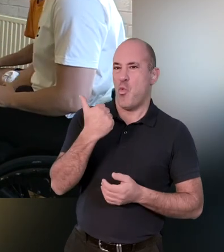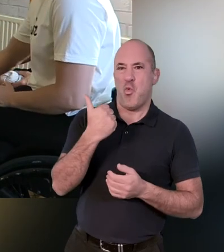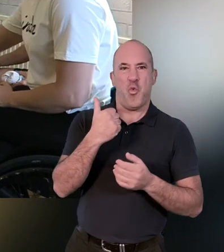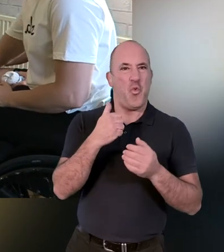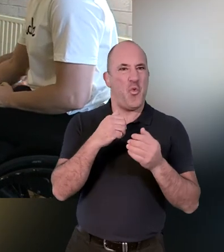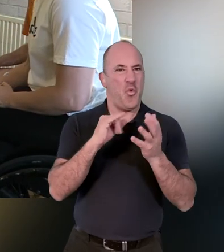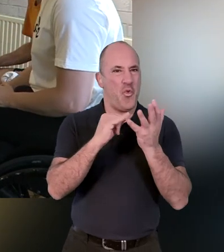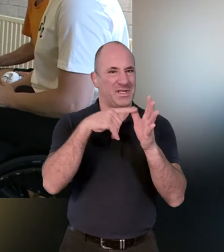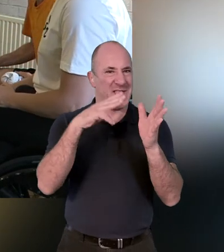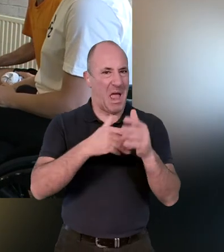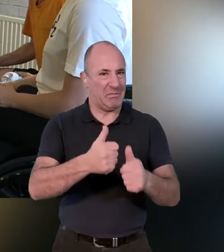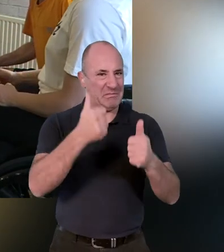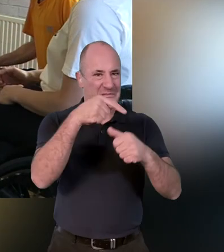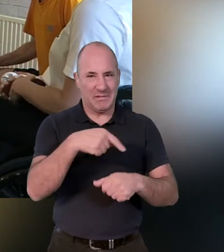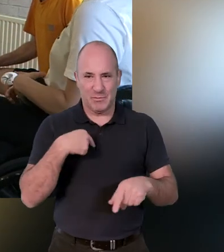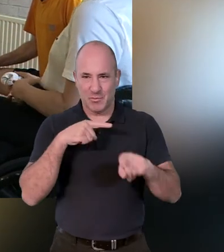So Sam's going second.